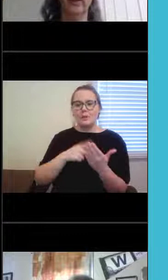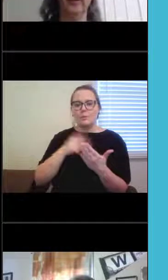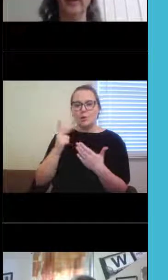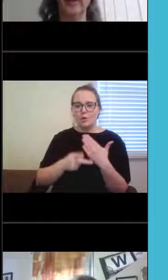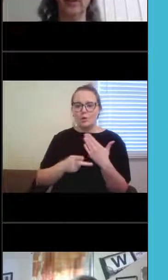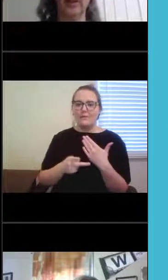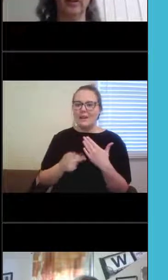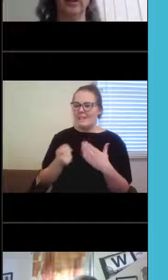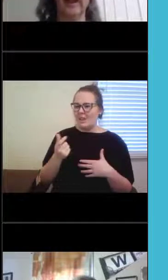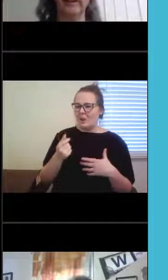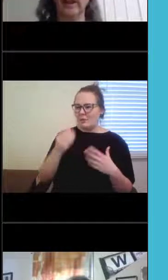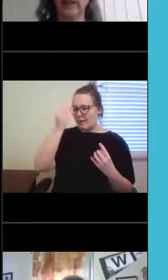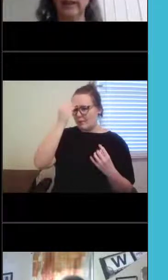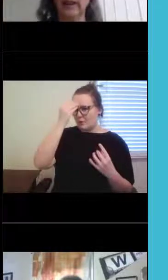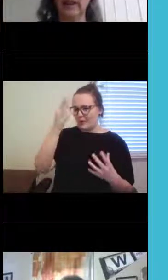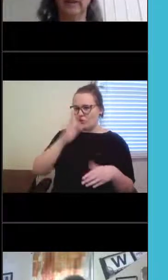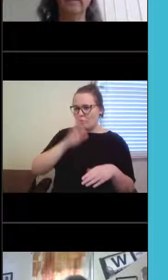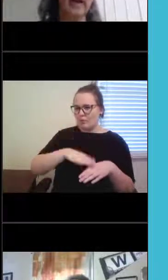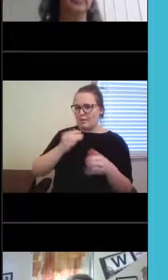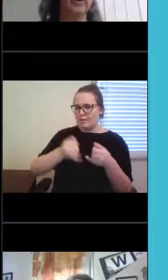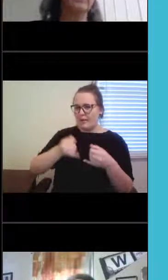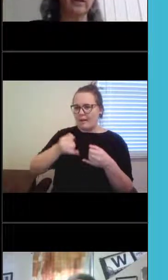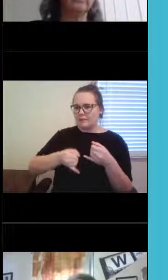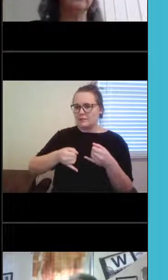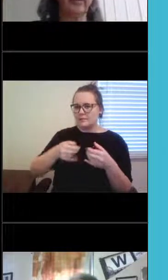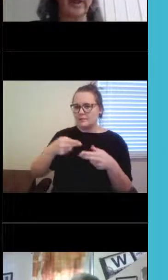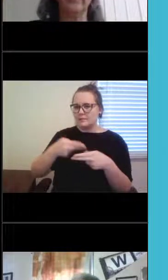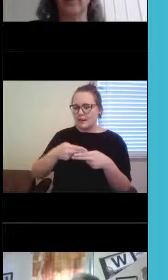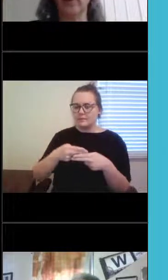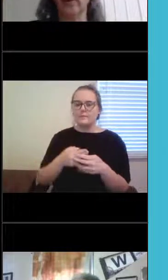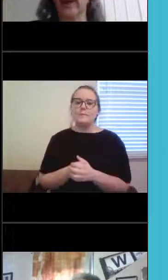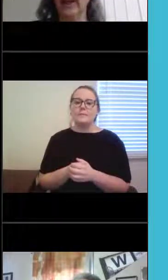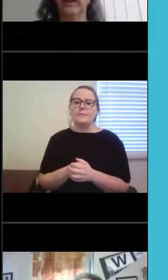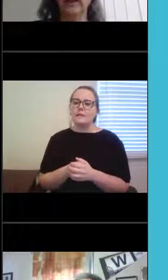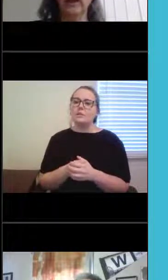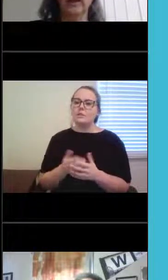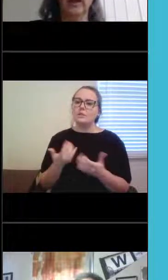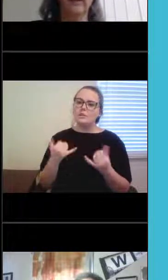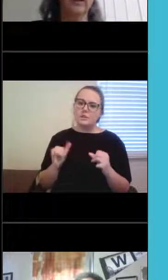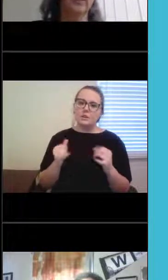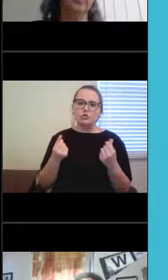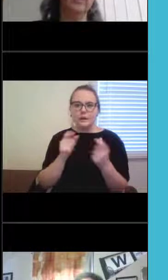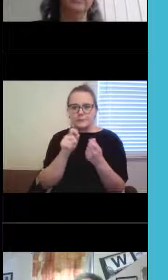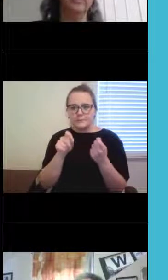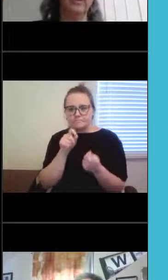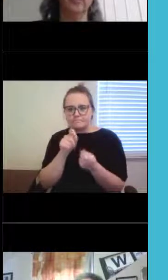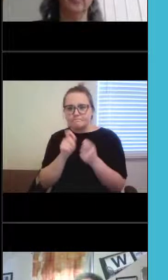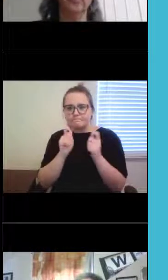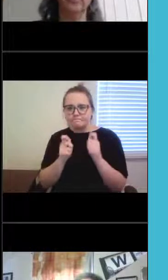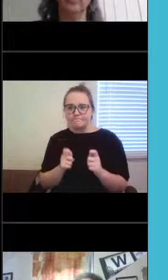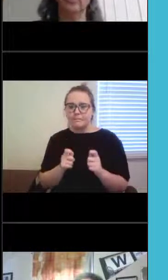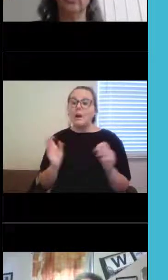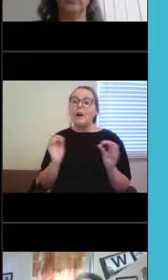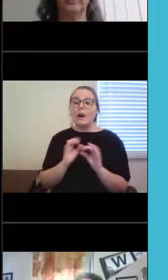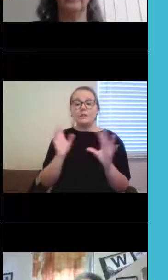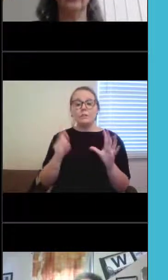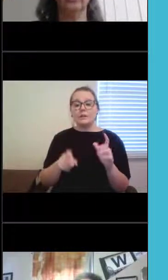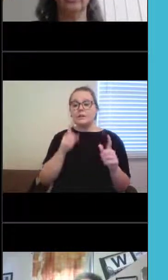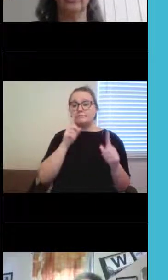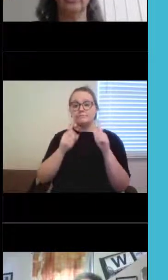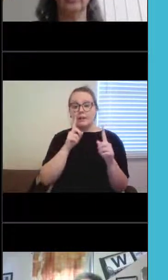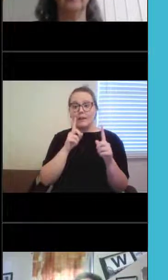have a little bit of information about it on the last slide, that is still being further refined. Obviously, we need dialogue between researchers